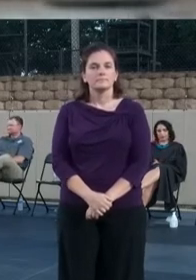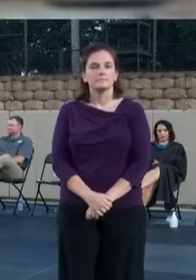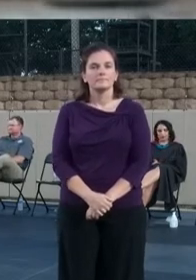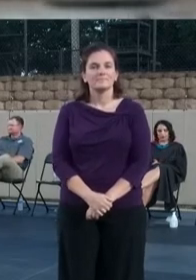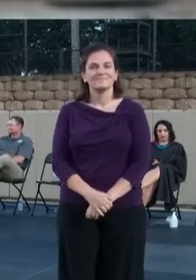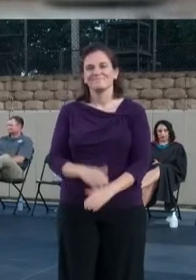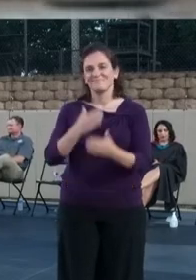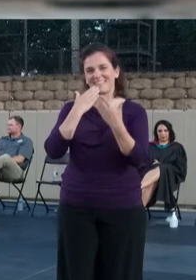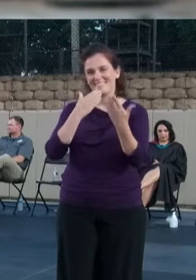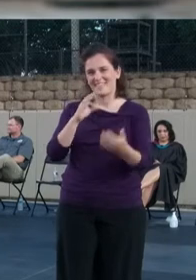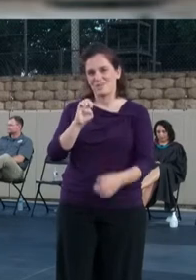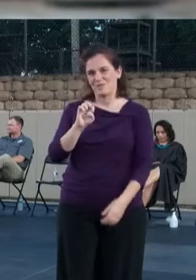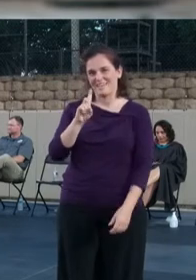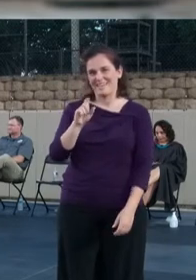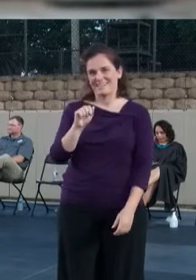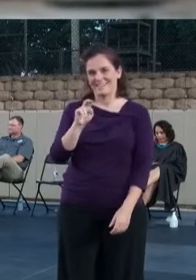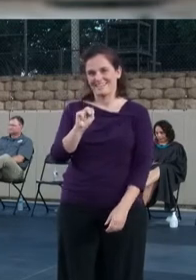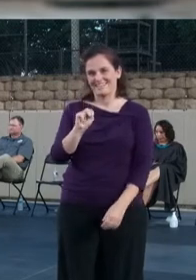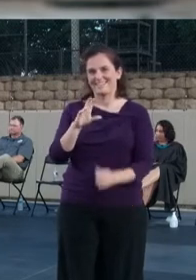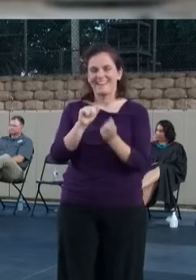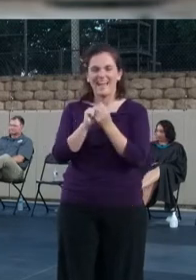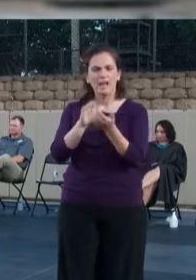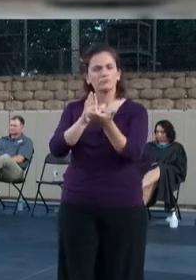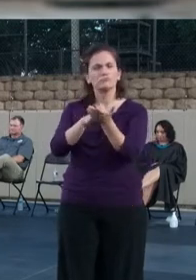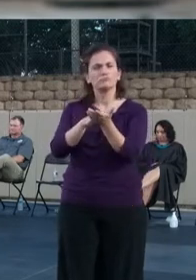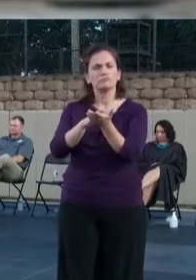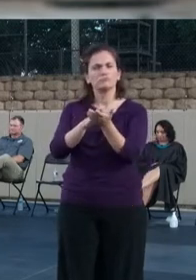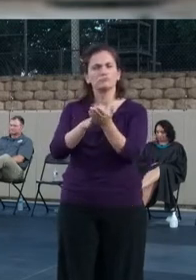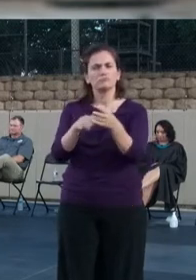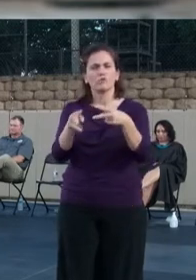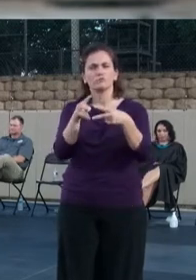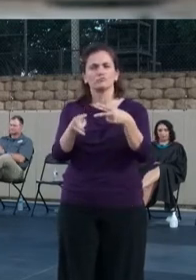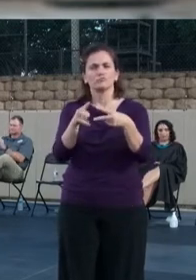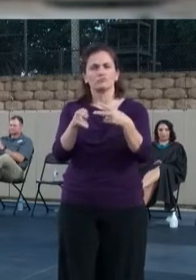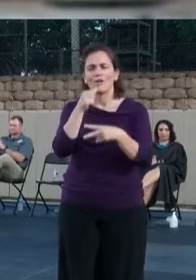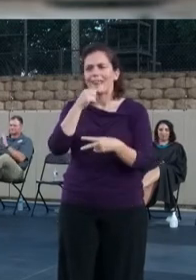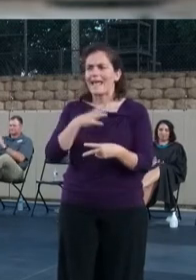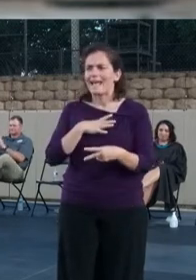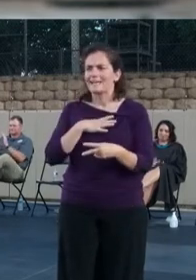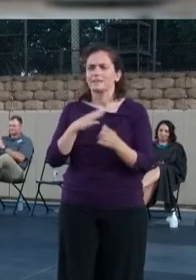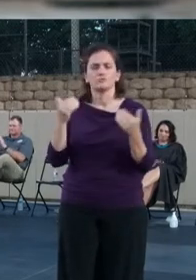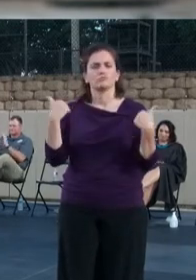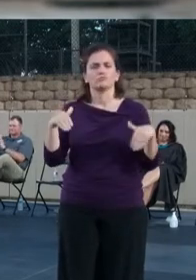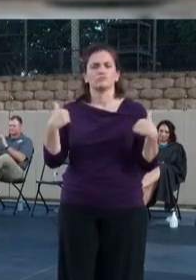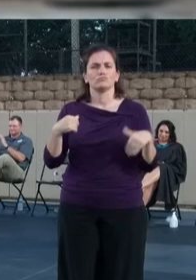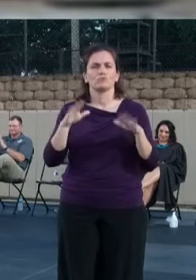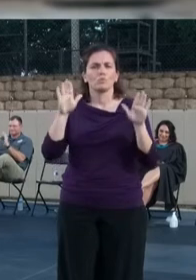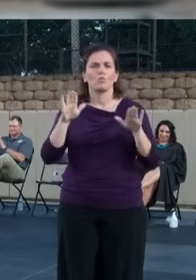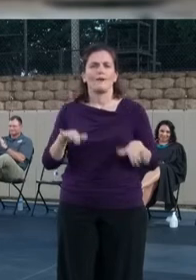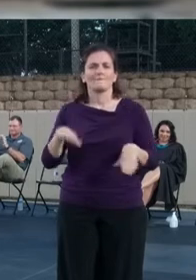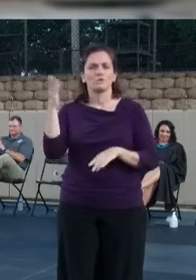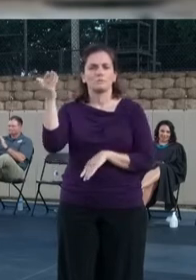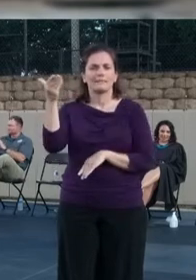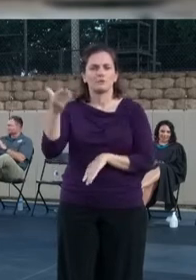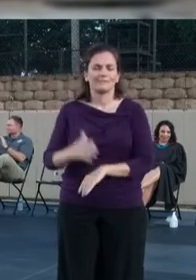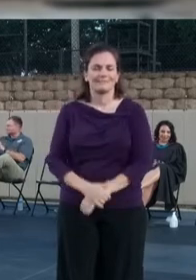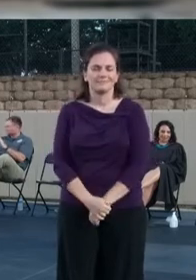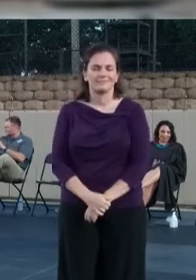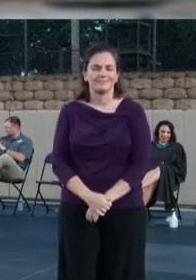Thank you, Eden. And let's give those young ladies another round of applause. Those were extraordinary speeches.